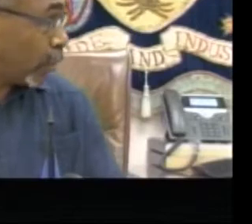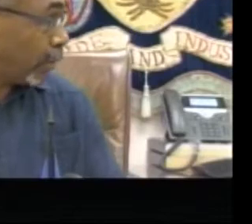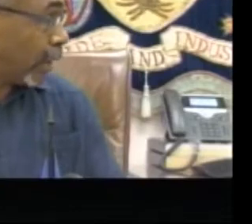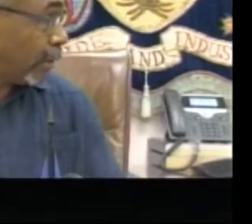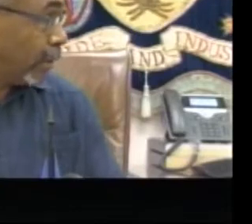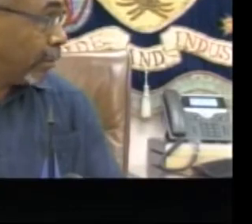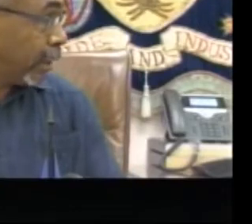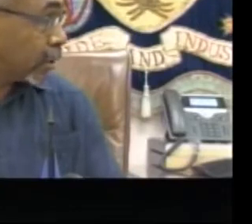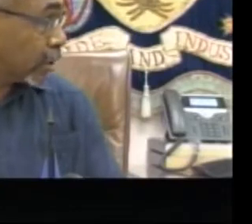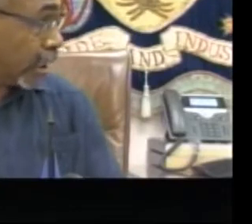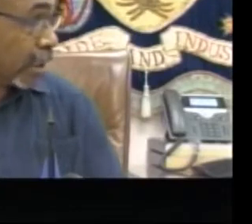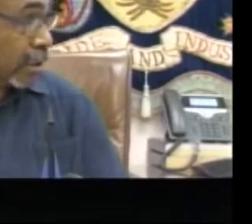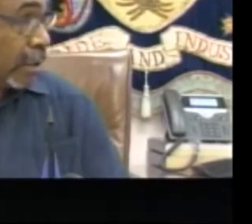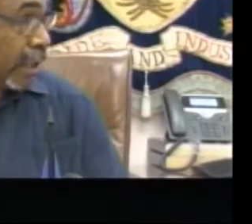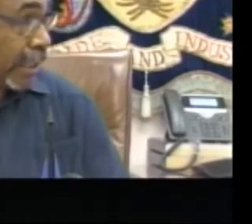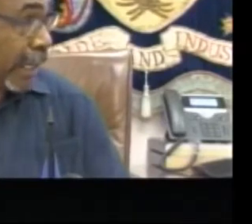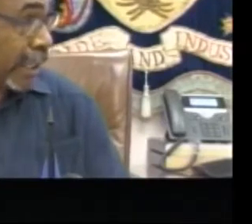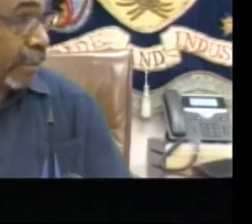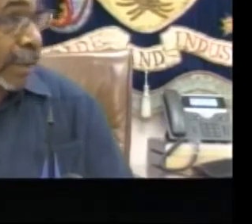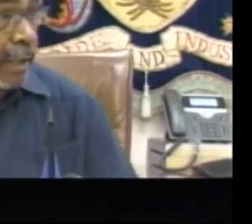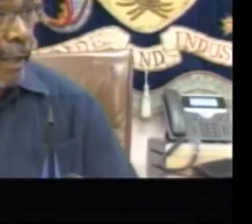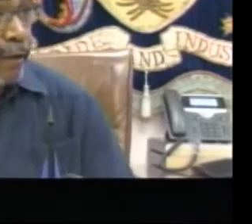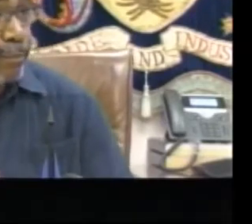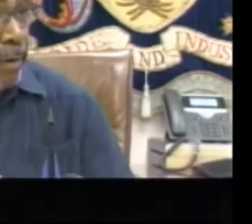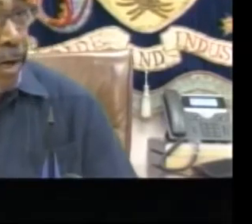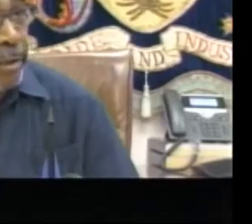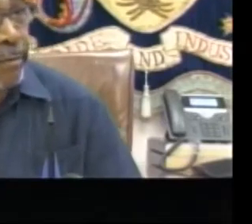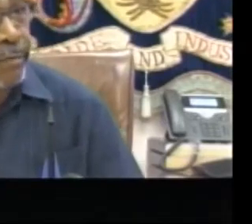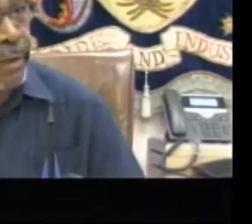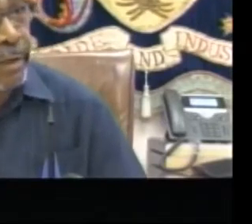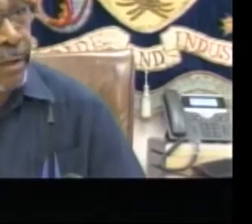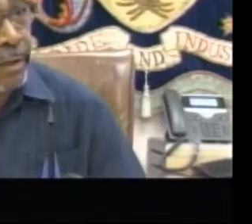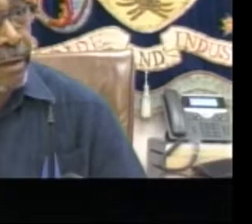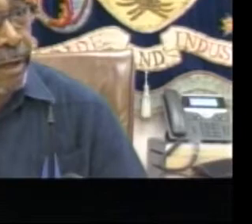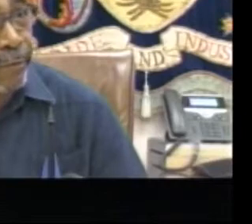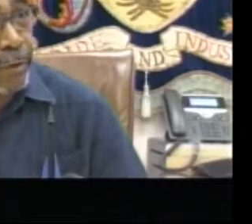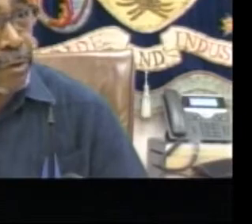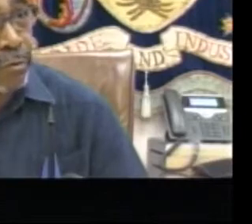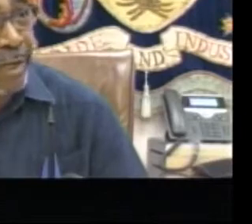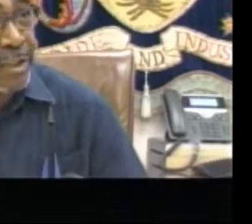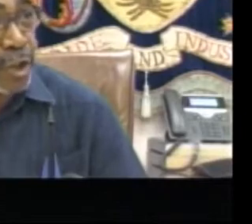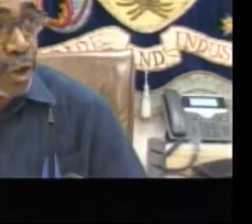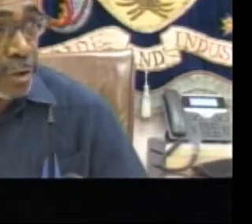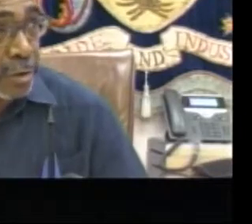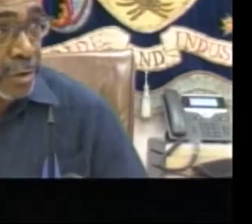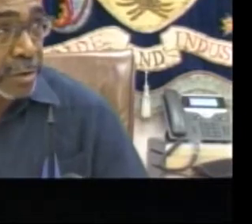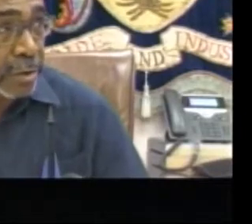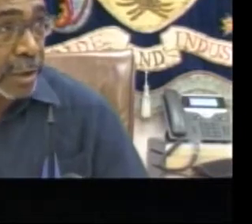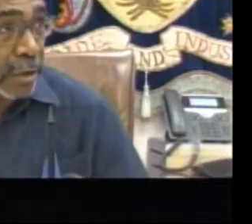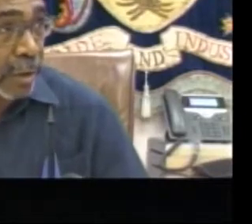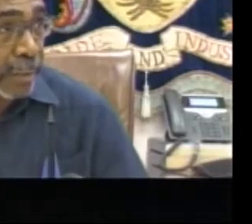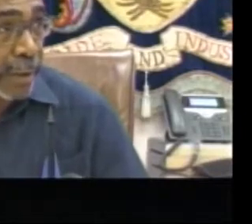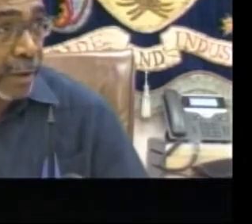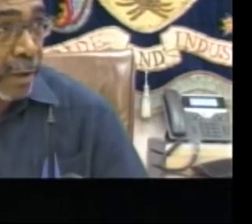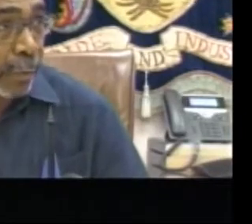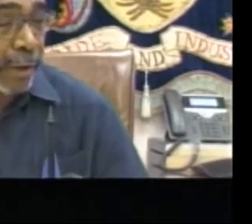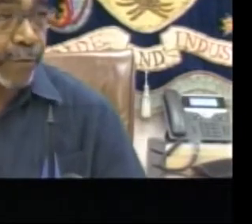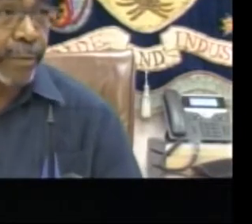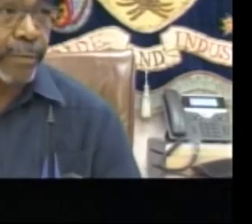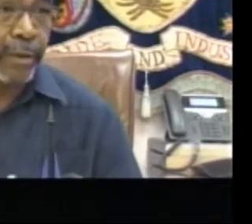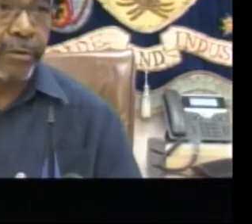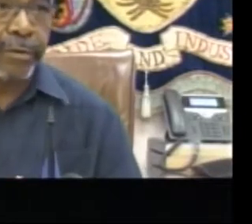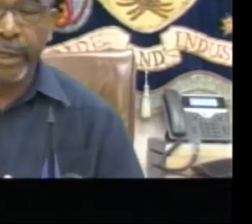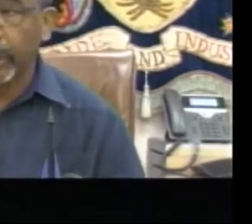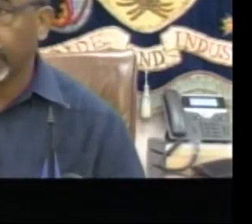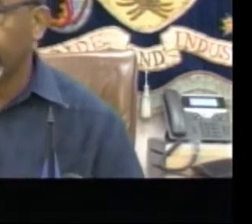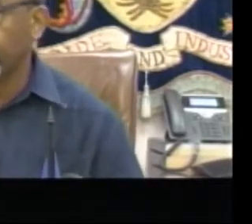last week by Minister Sinclair and the IDB is part of the effort to transition the economy away